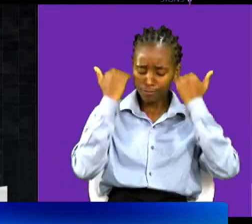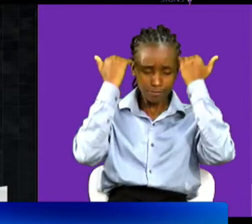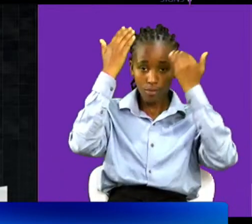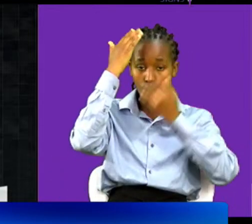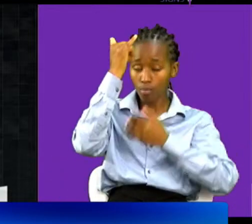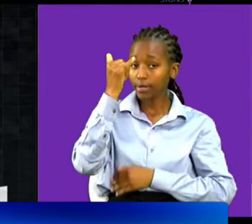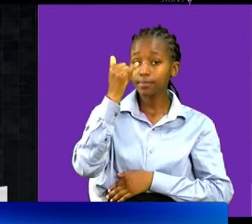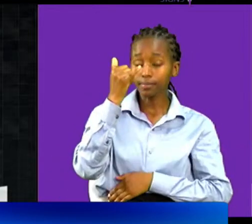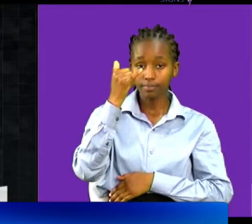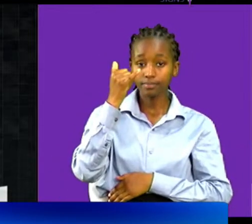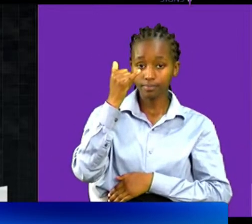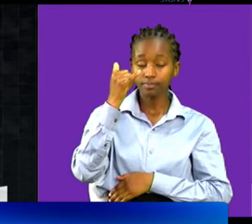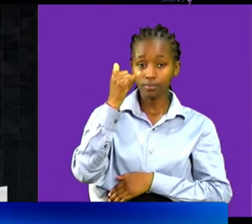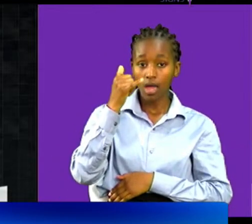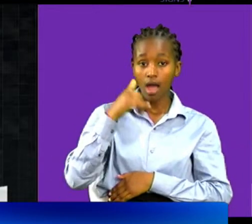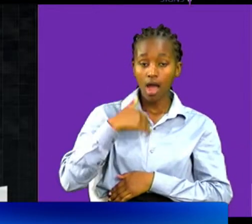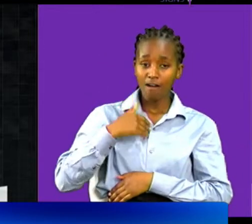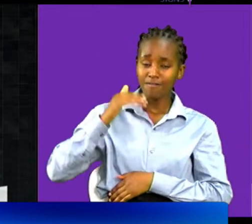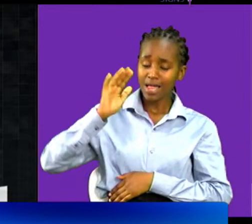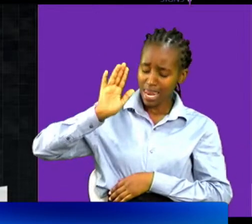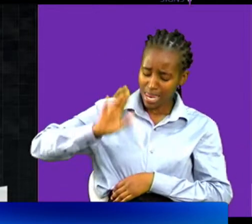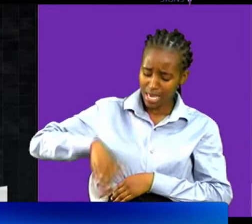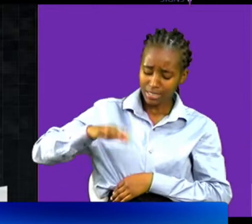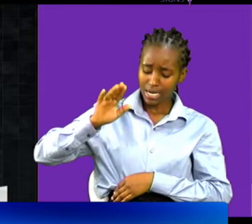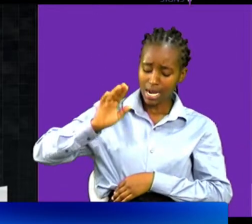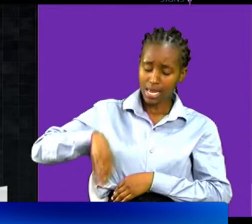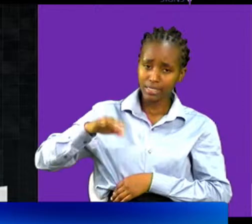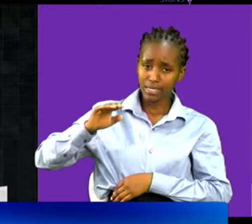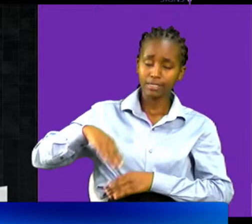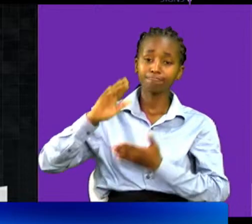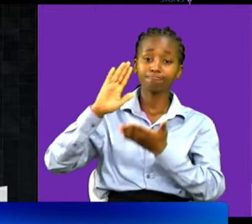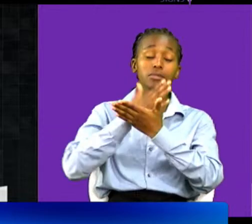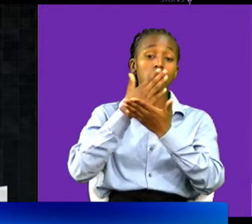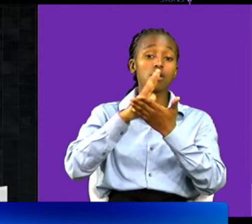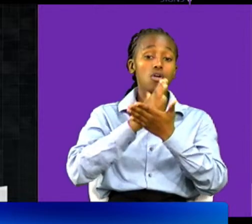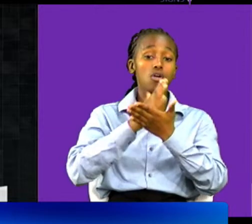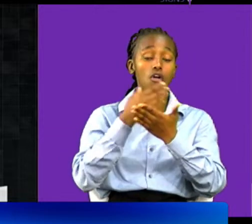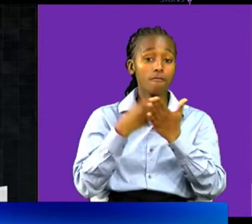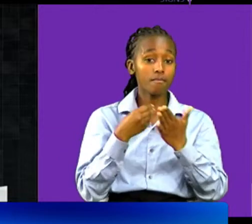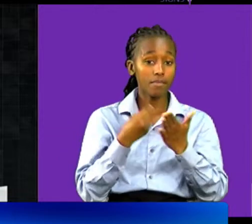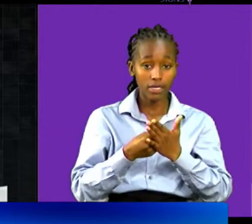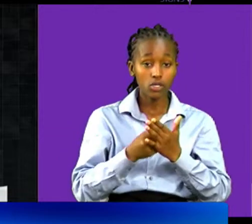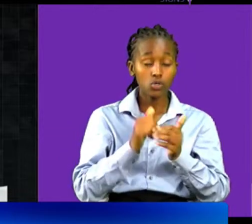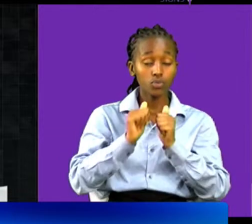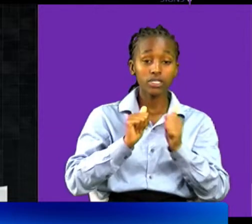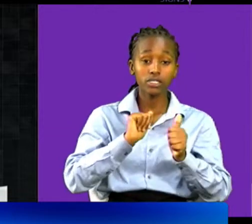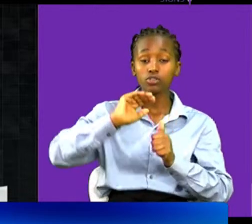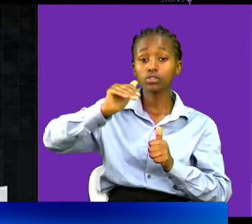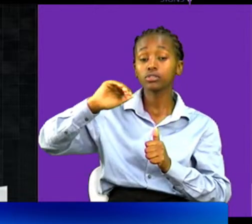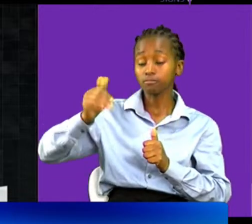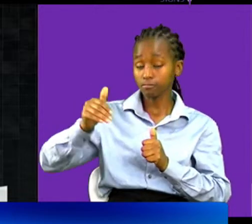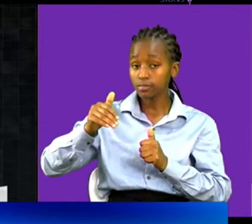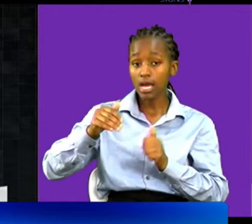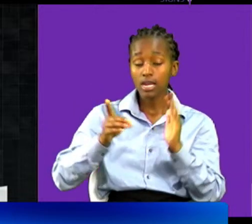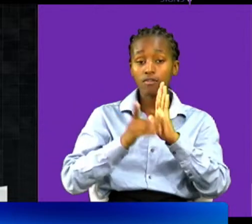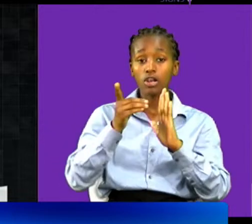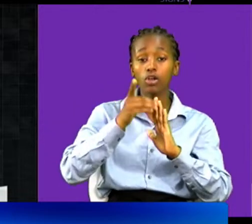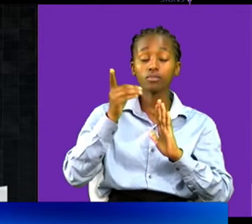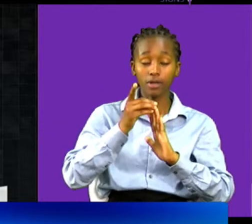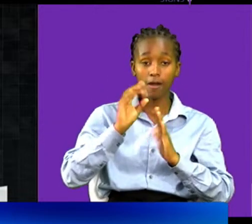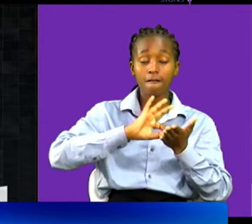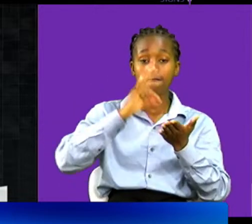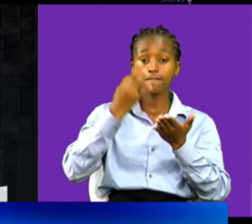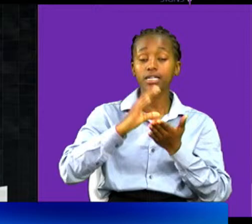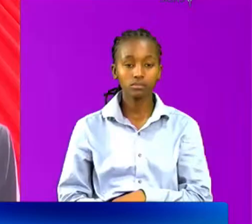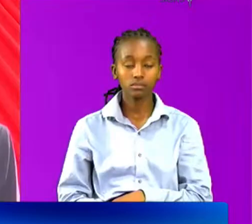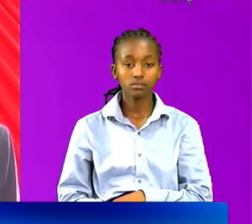over the delayed disbursement of the Constituency Development Fund, CDF. And